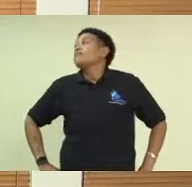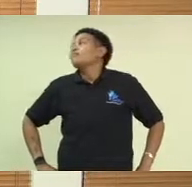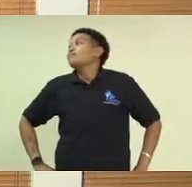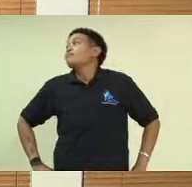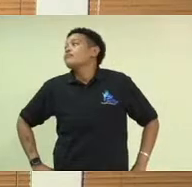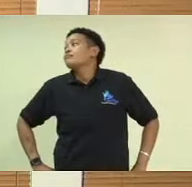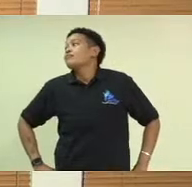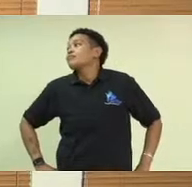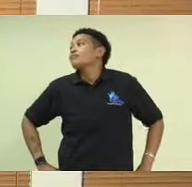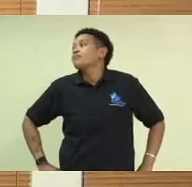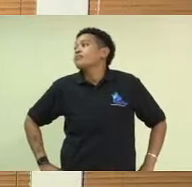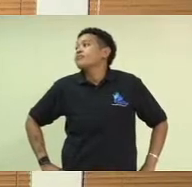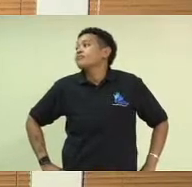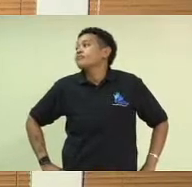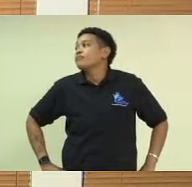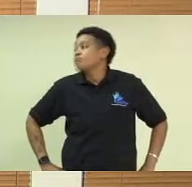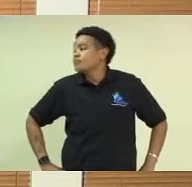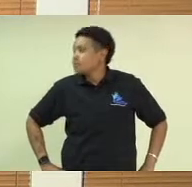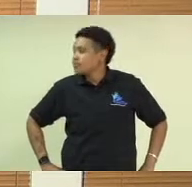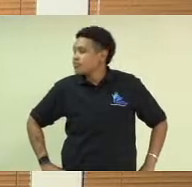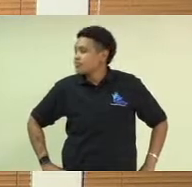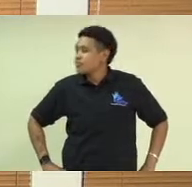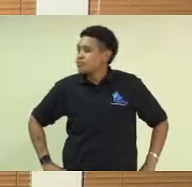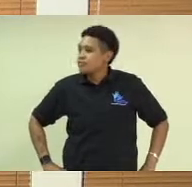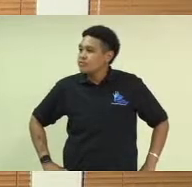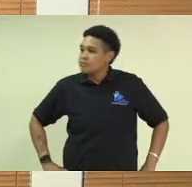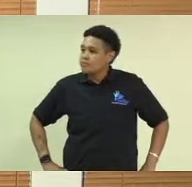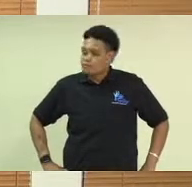Hello, good evening, folks. Can you hear me?